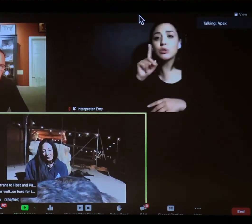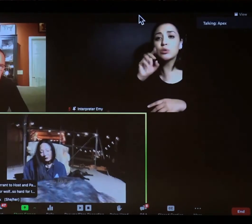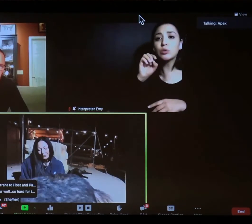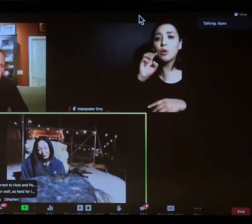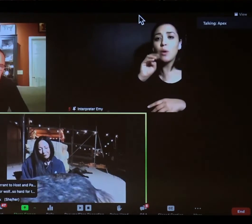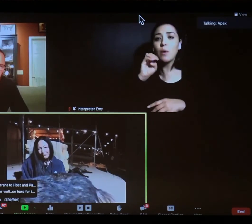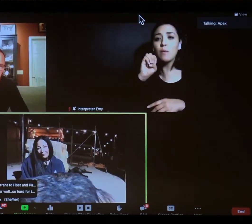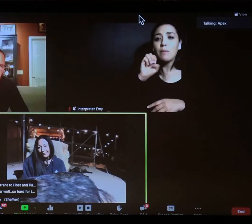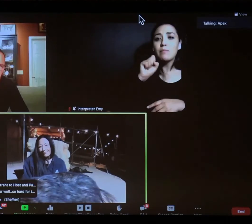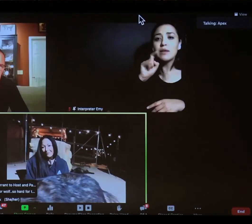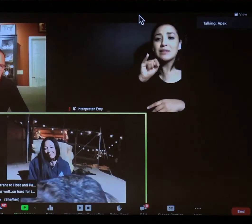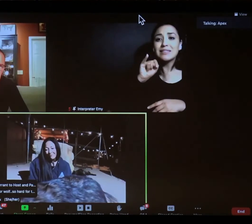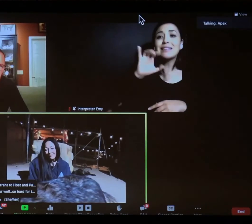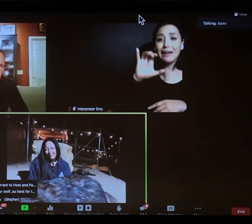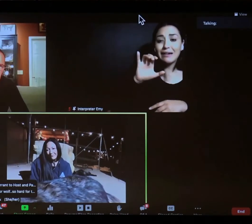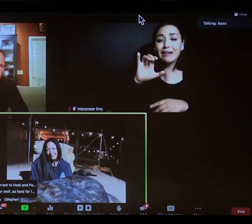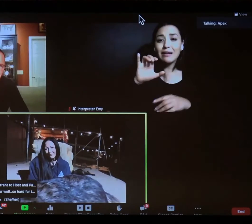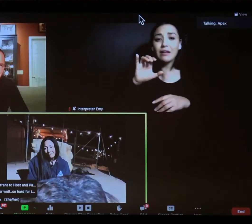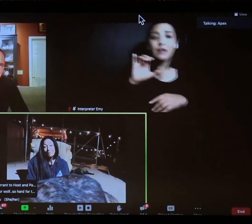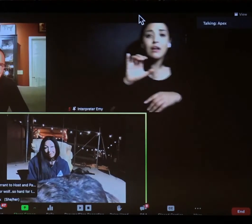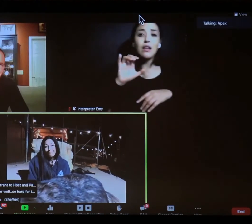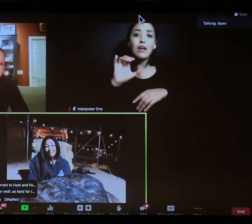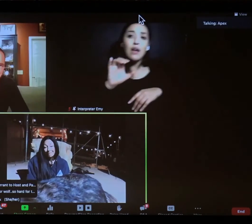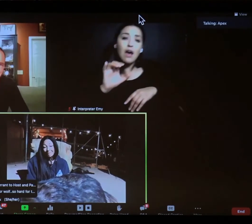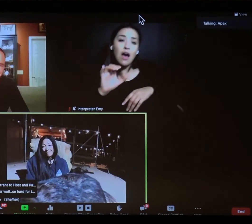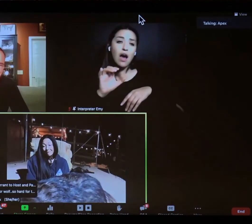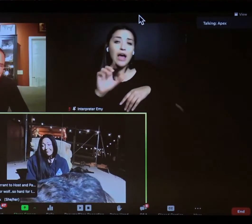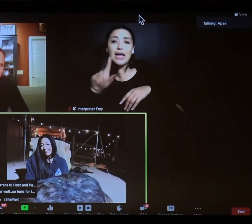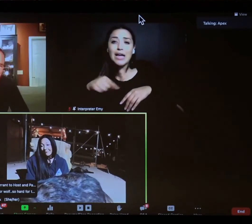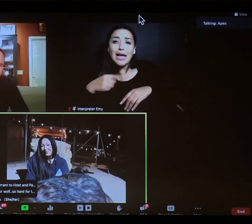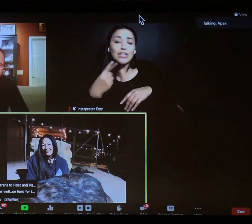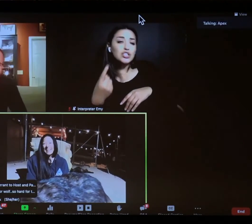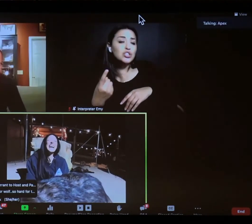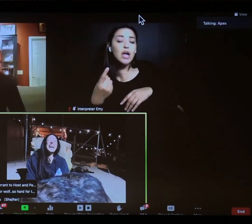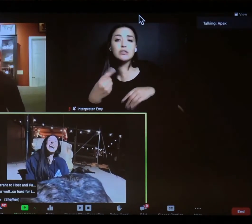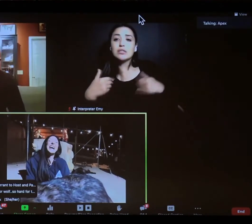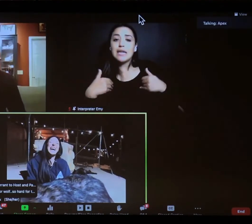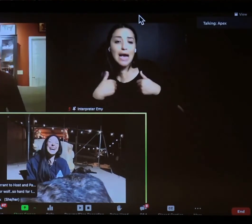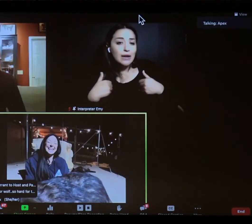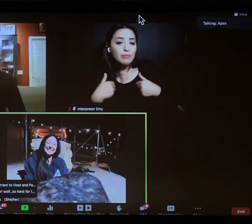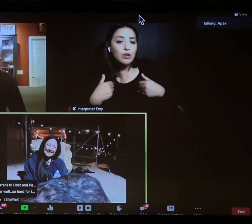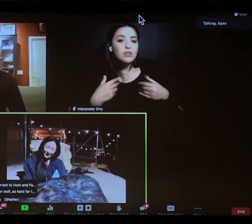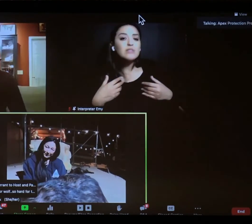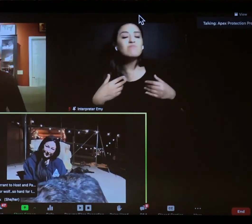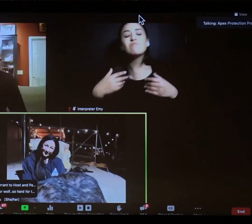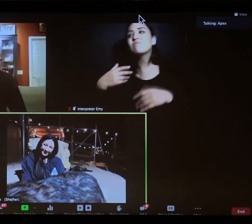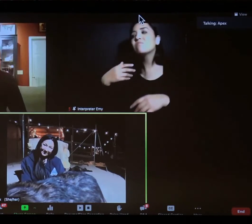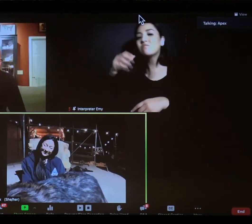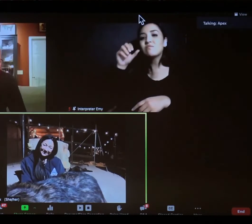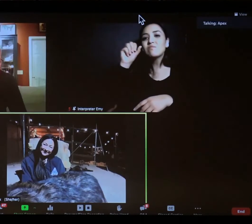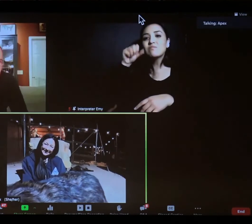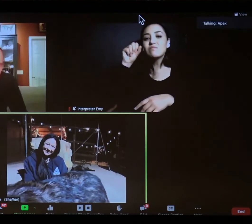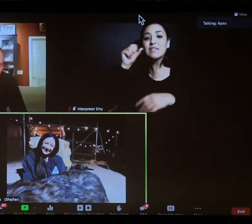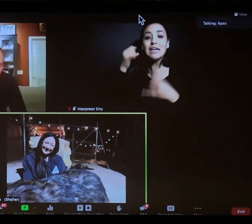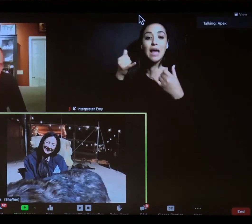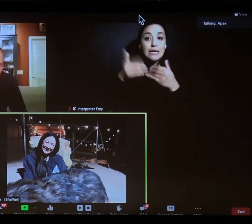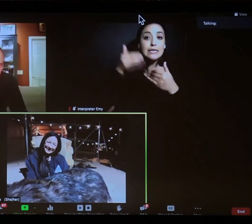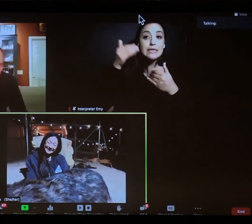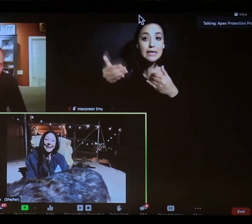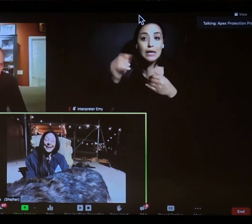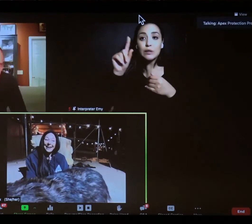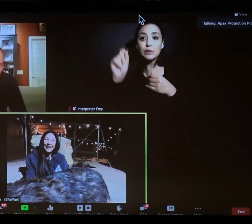they are domesticated when in fact they're not. But that's a whole discussion for another time. And that leads us to the next question, which is, I